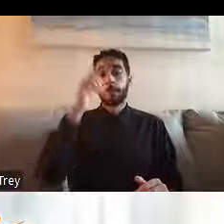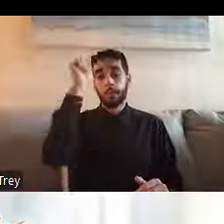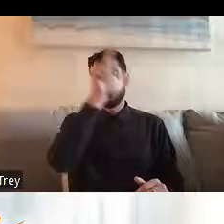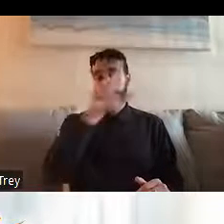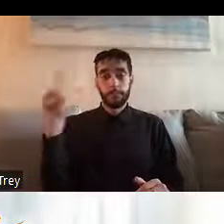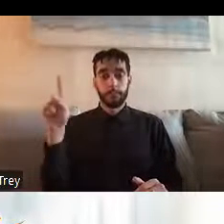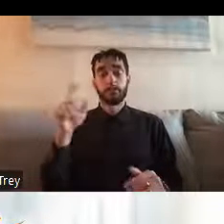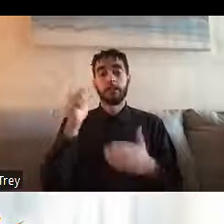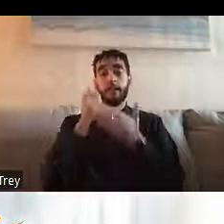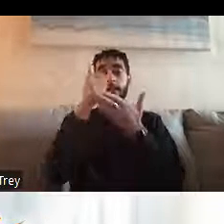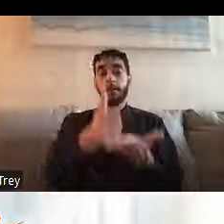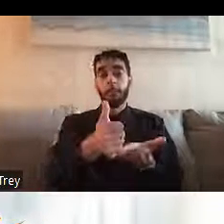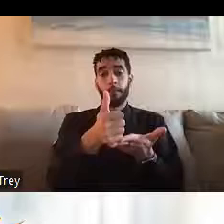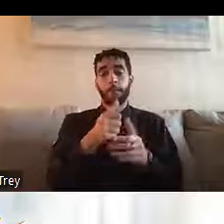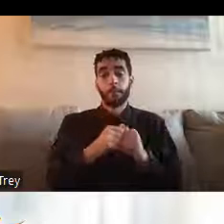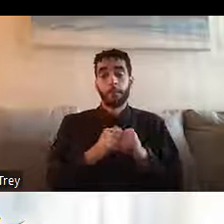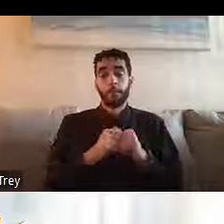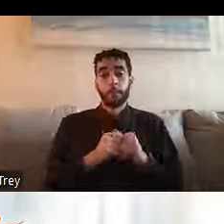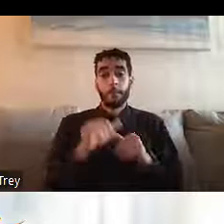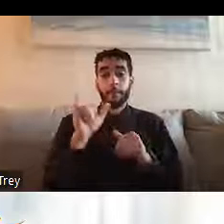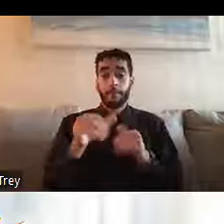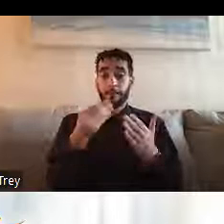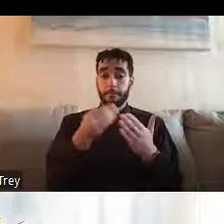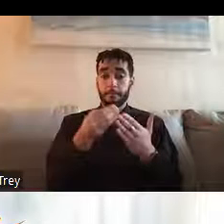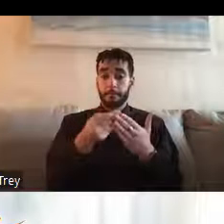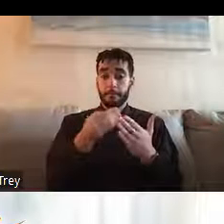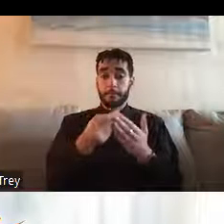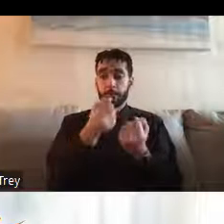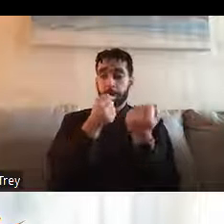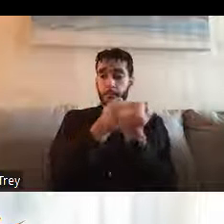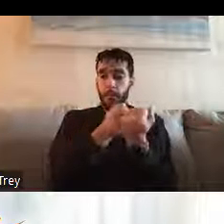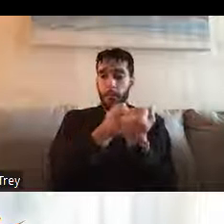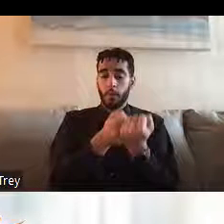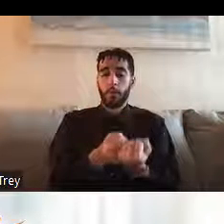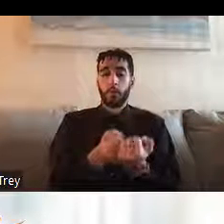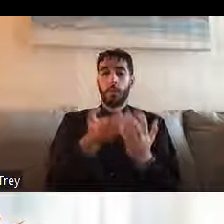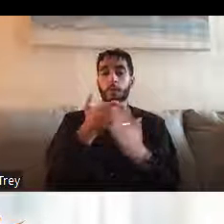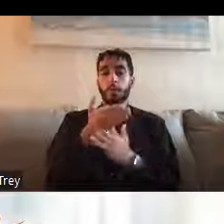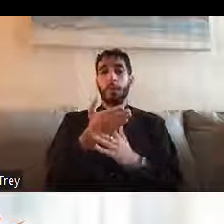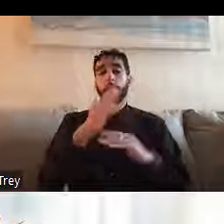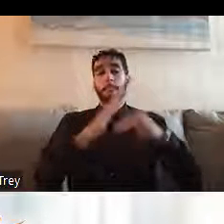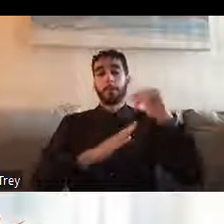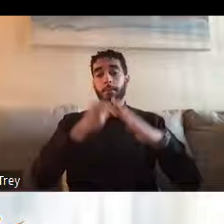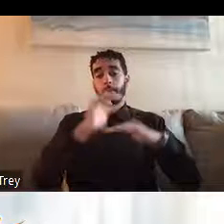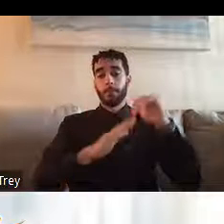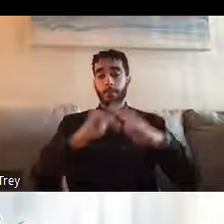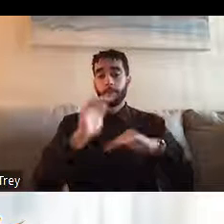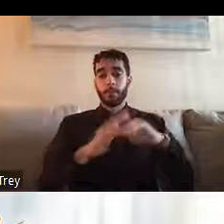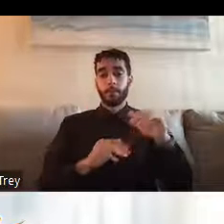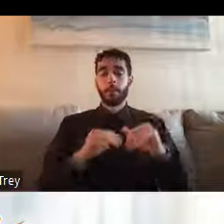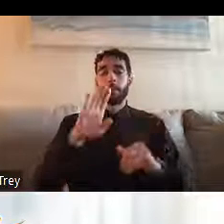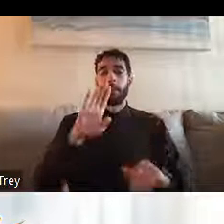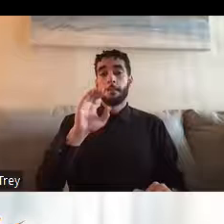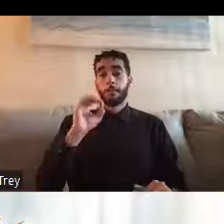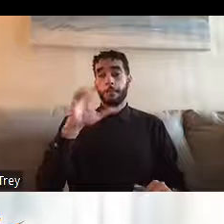Related Dementias. This funding is supported by the Building Our Largest Dementia Infrastructure, which stands for BOLD,